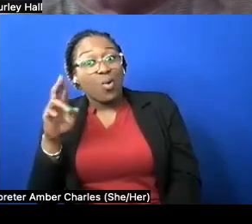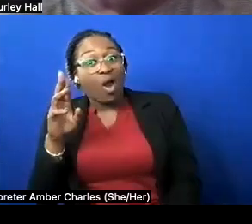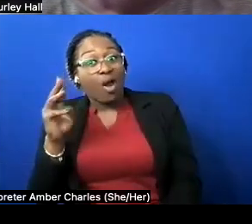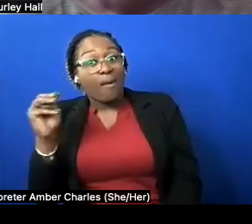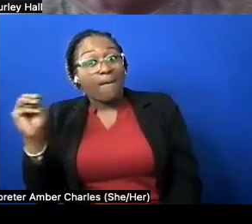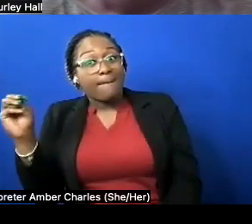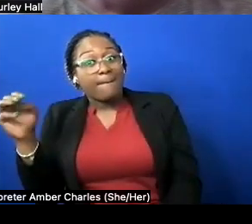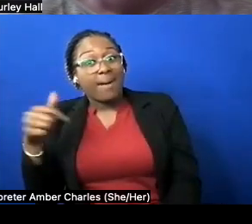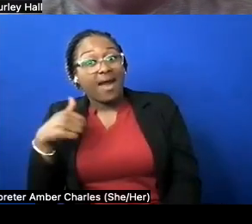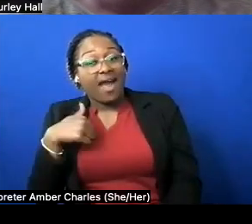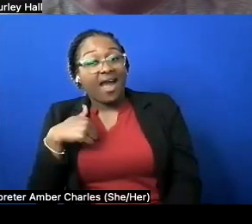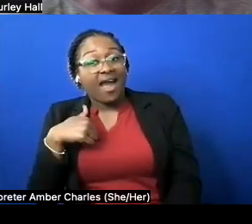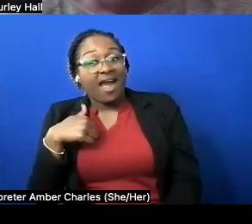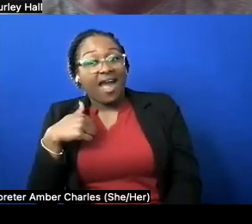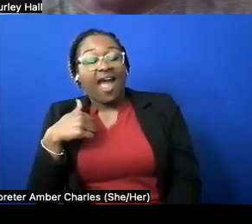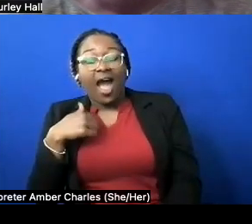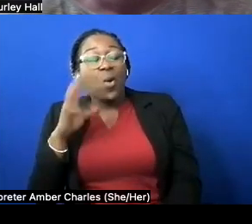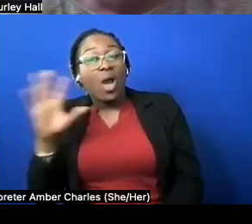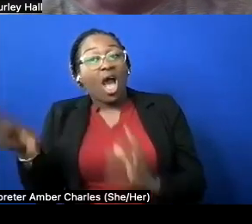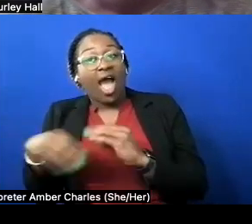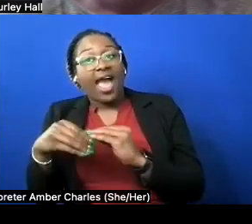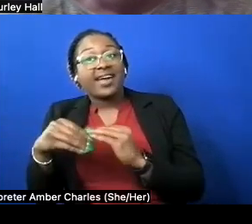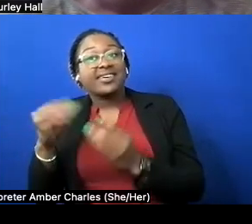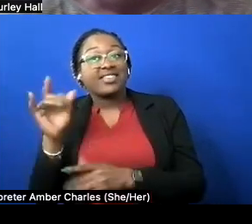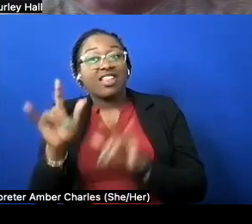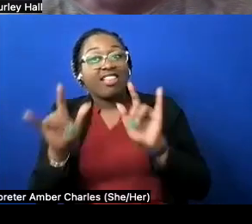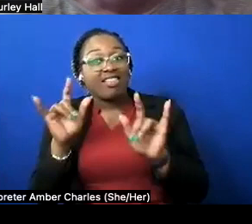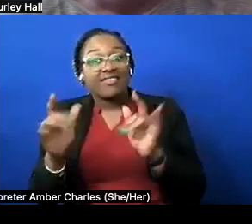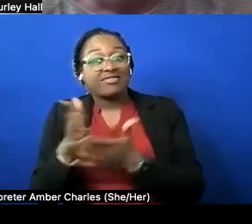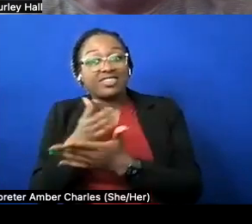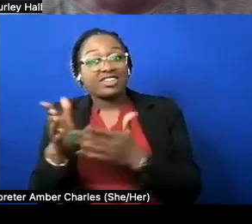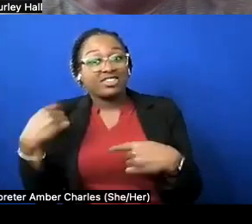I'm affirming all the love that has been shared up until this point.